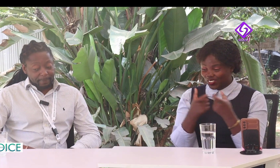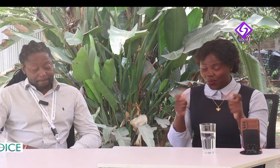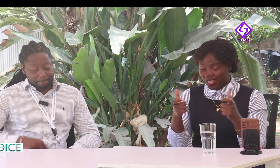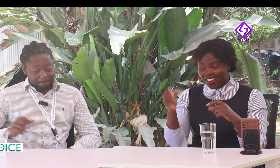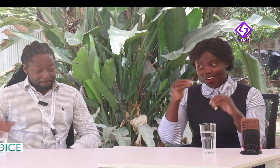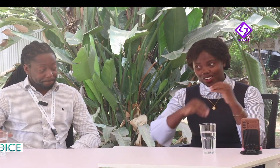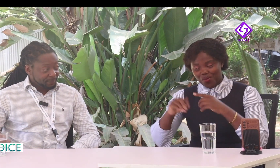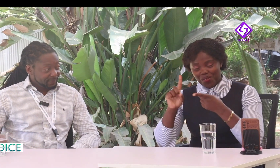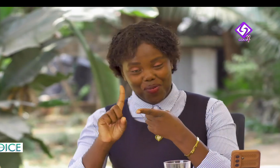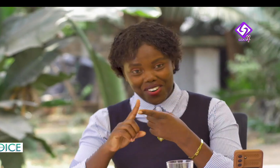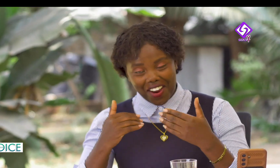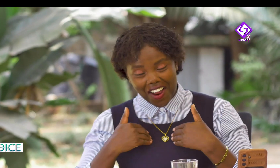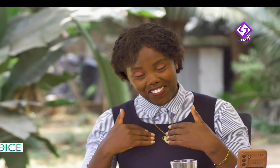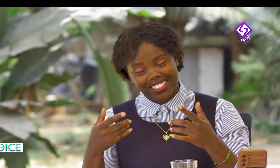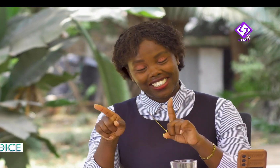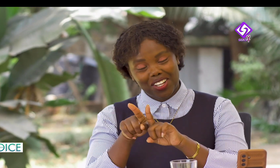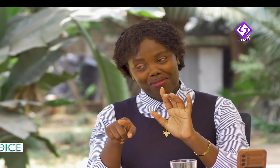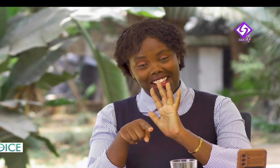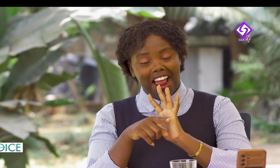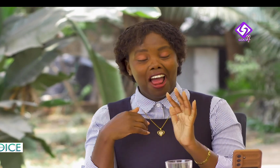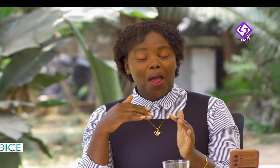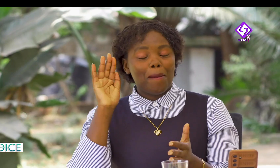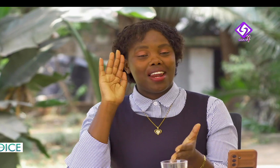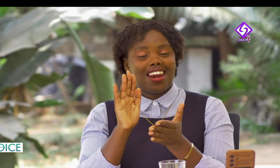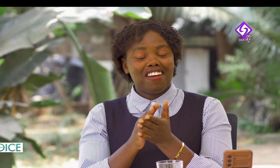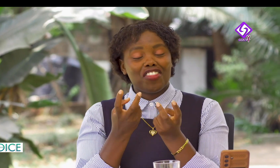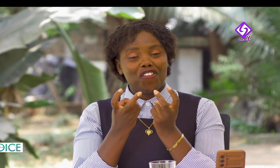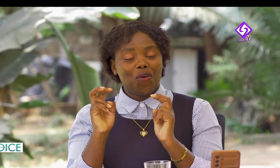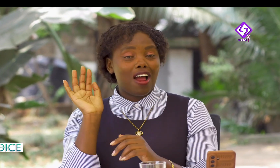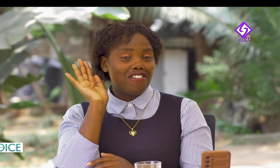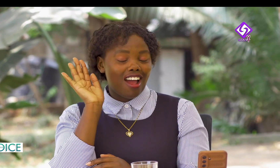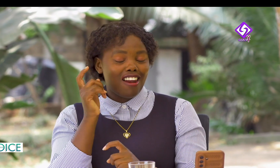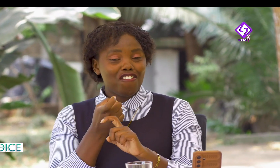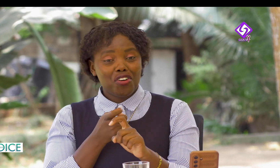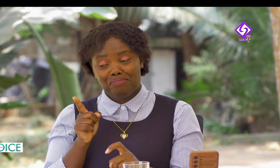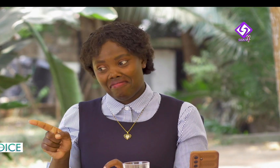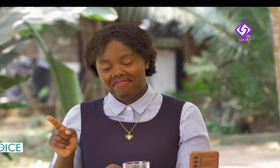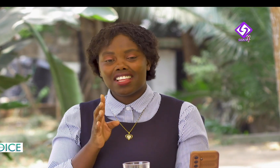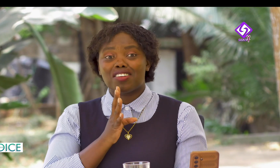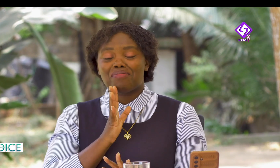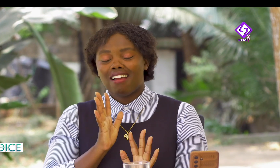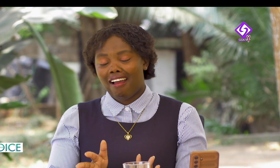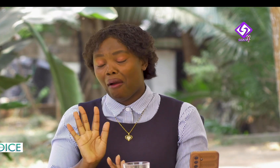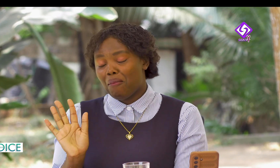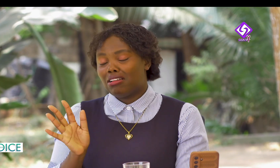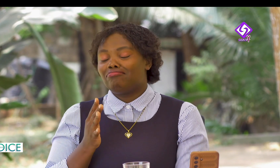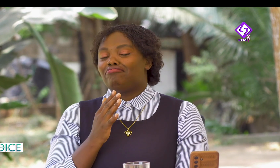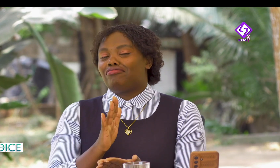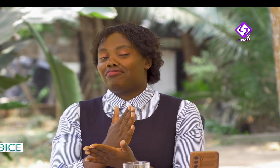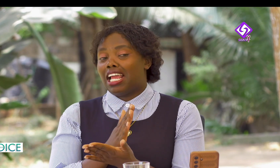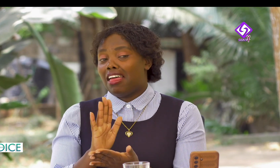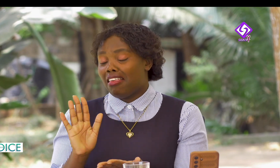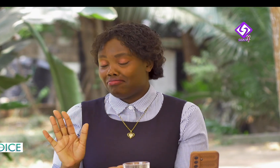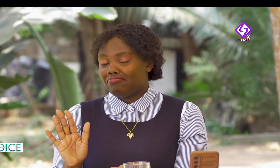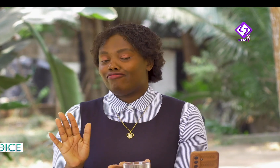Wow. Social media contribution, it has positives and negatives, and it's good to hear